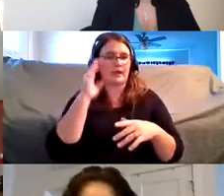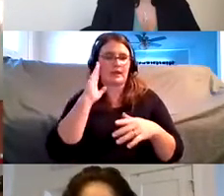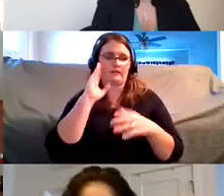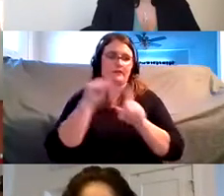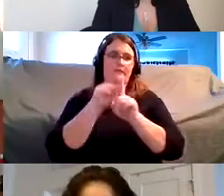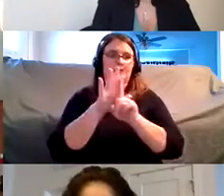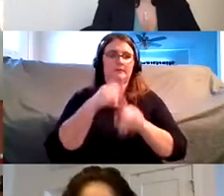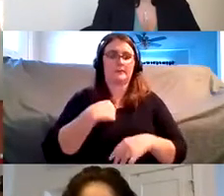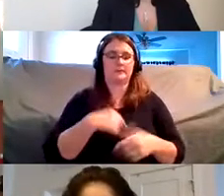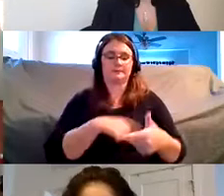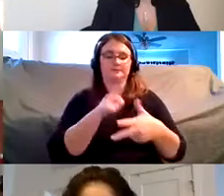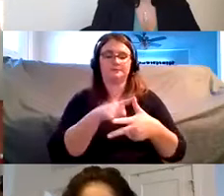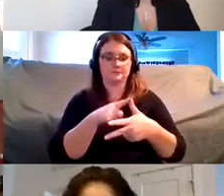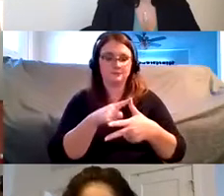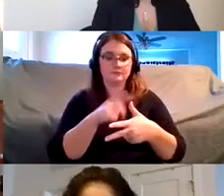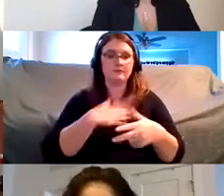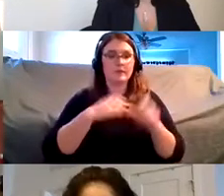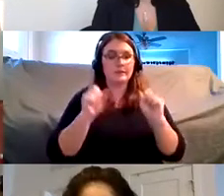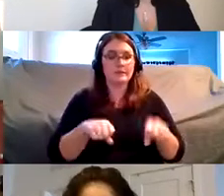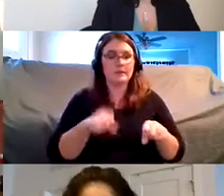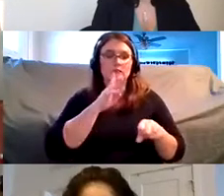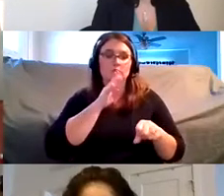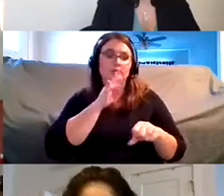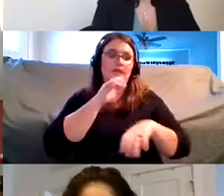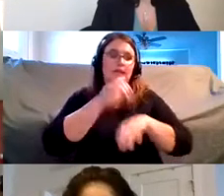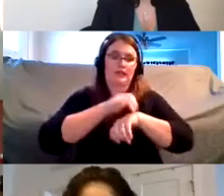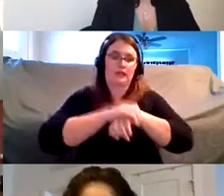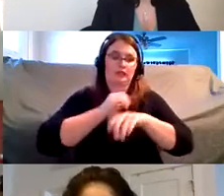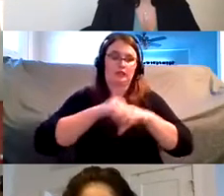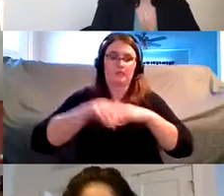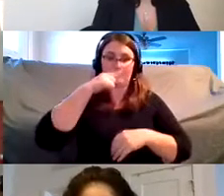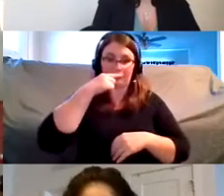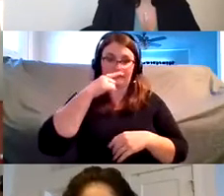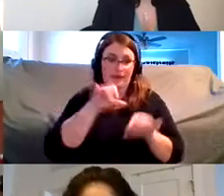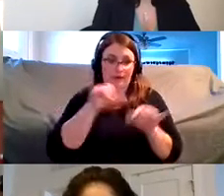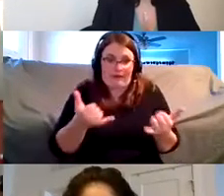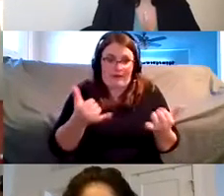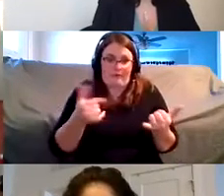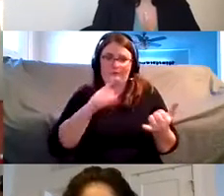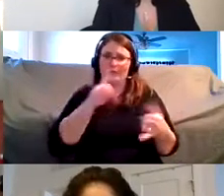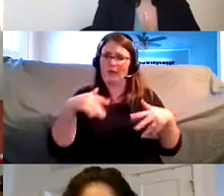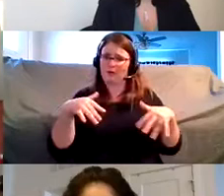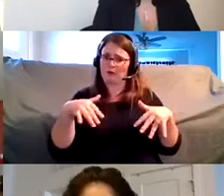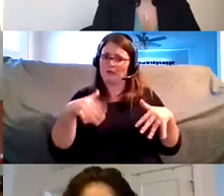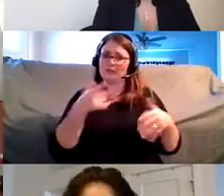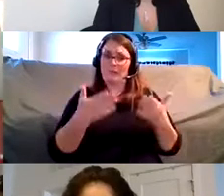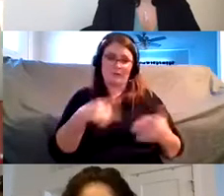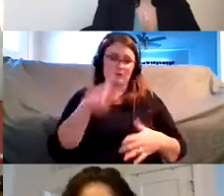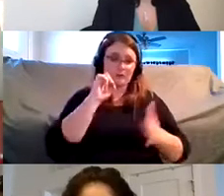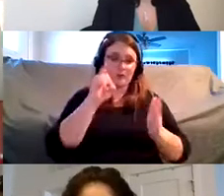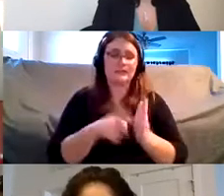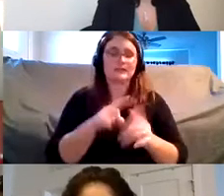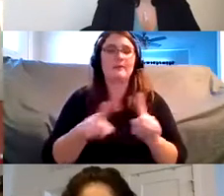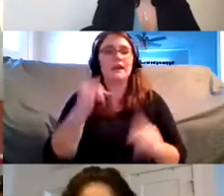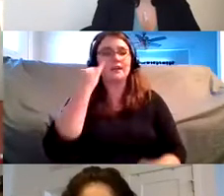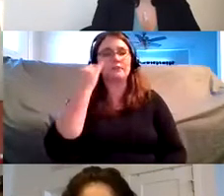speak in English in public, like I'm doing here right now. I'm super nervous, as you probably can notice. But if you know